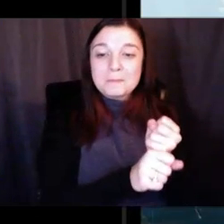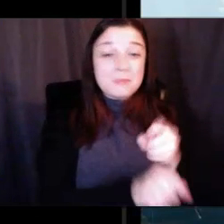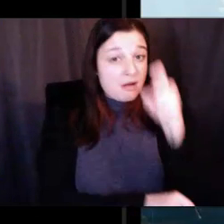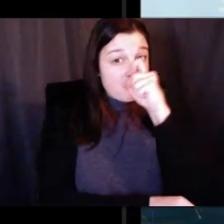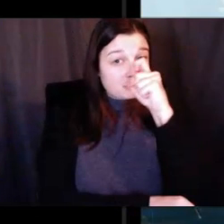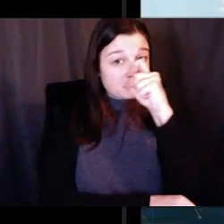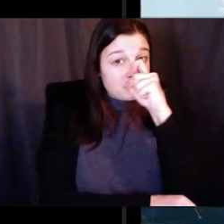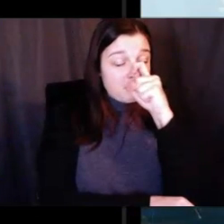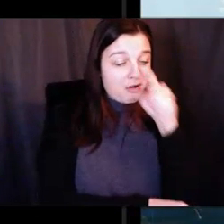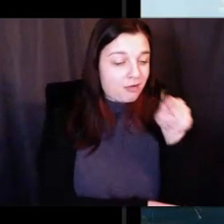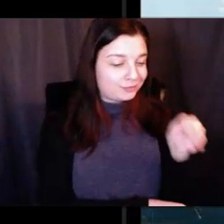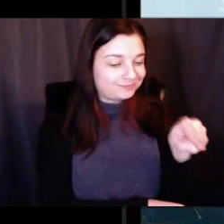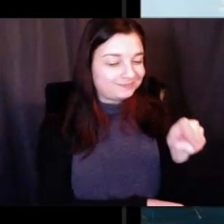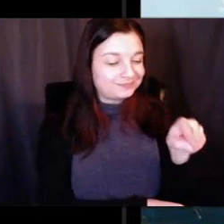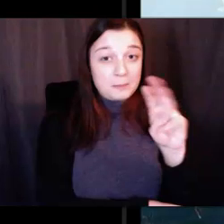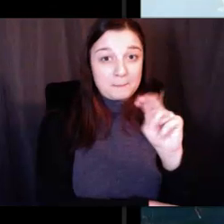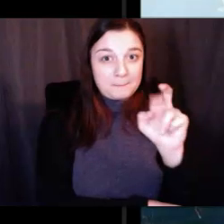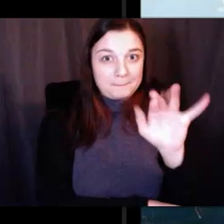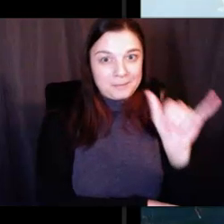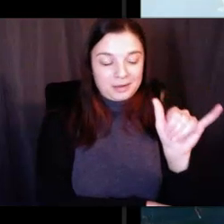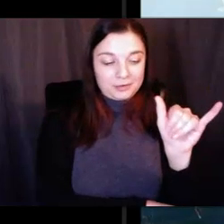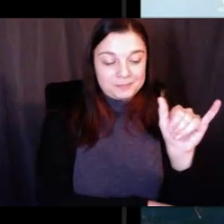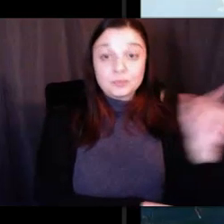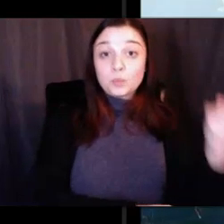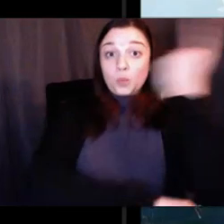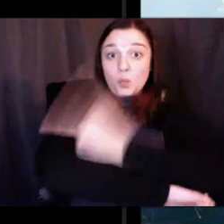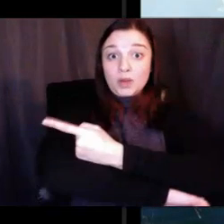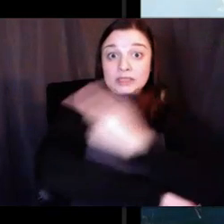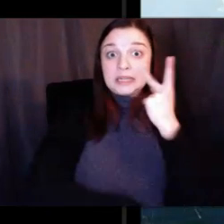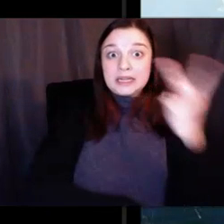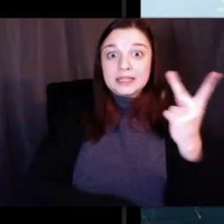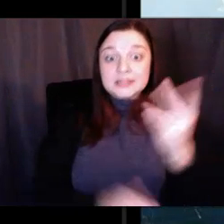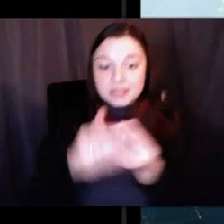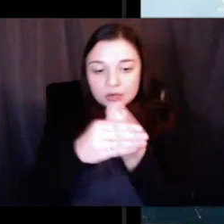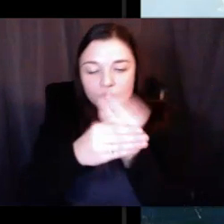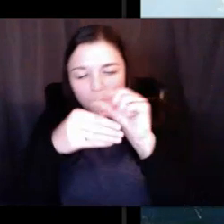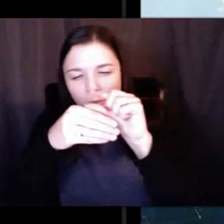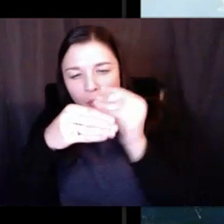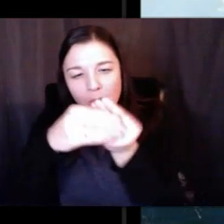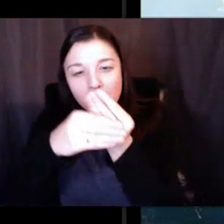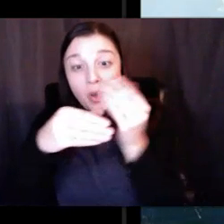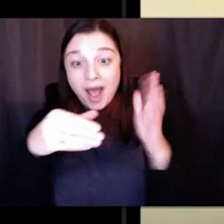One day Lola sees tiny green shoots. She pulls up weeds so the shoots can grow.